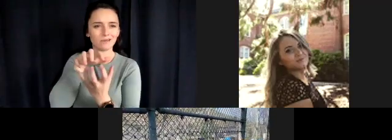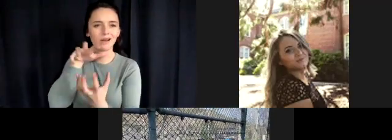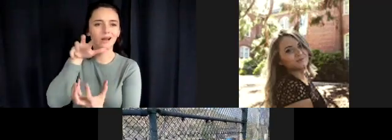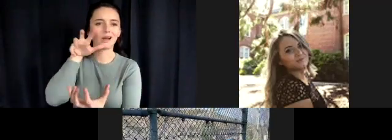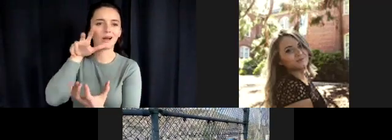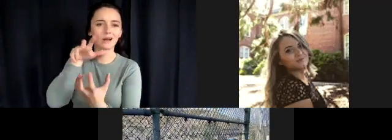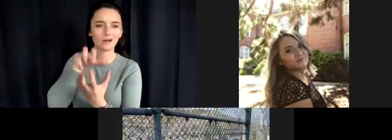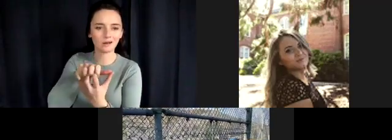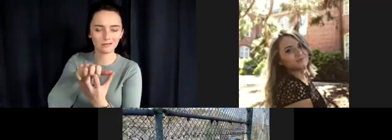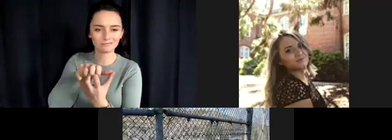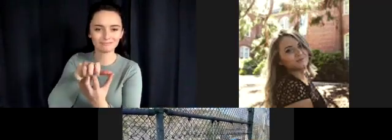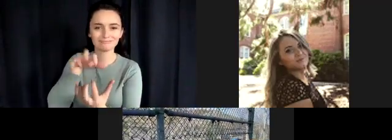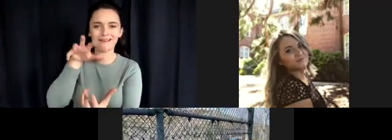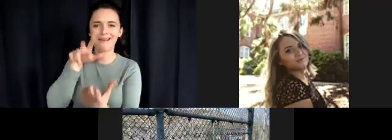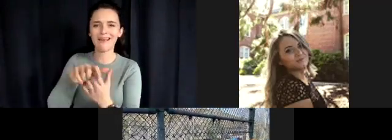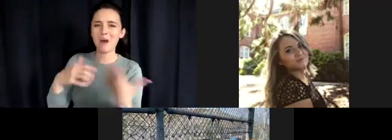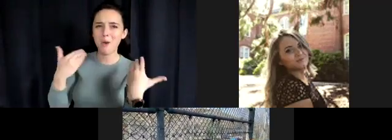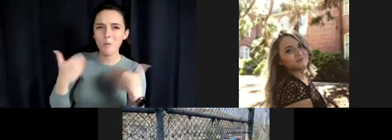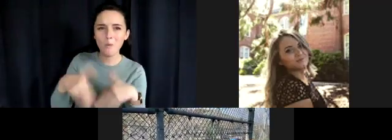Yeah. that is amazing.